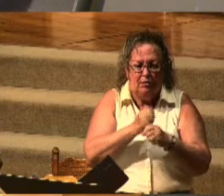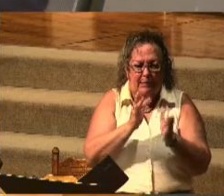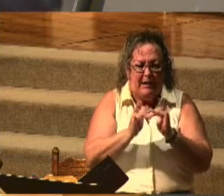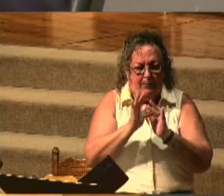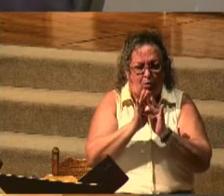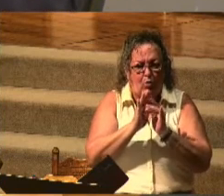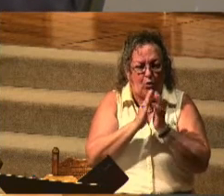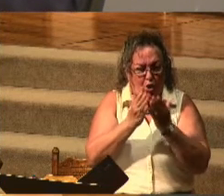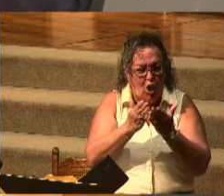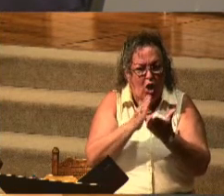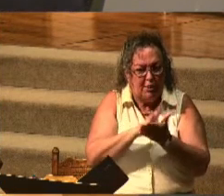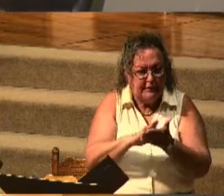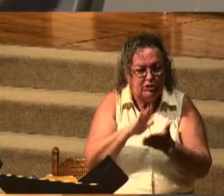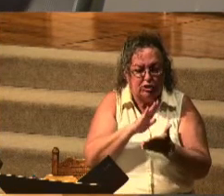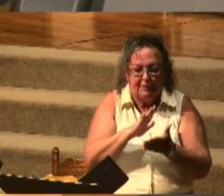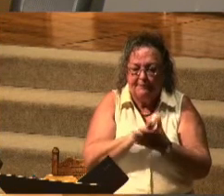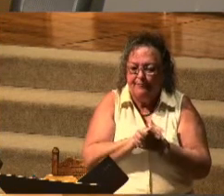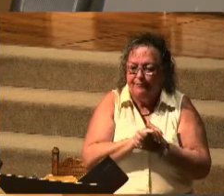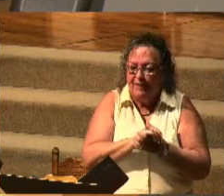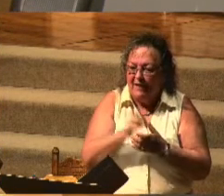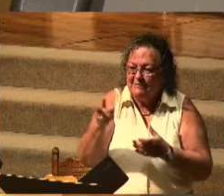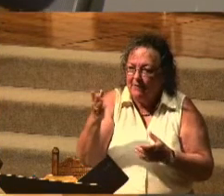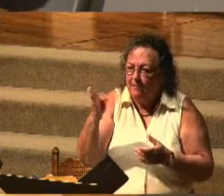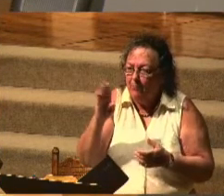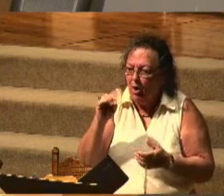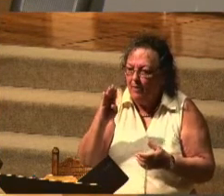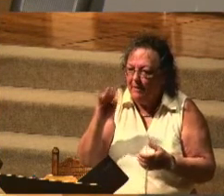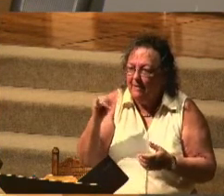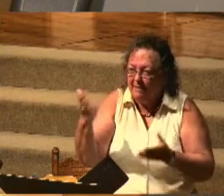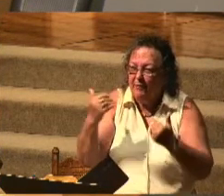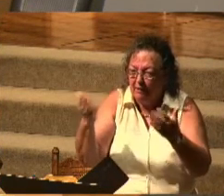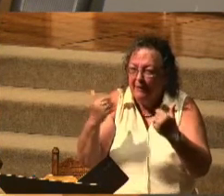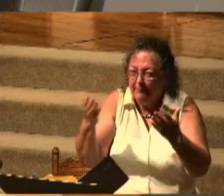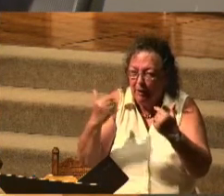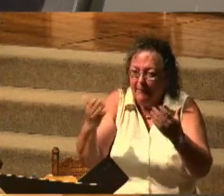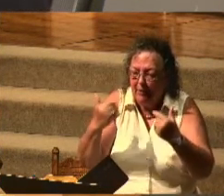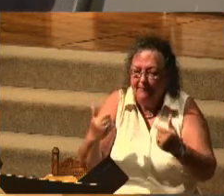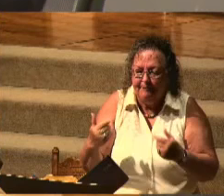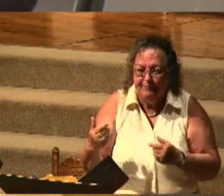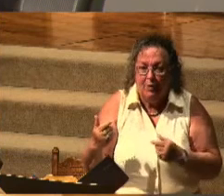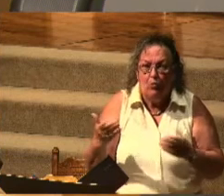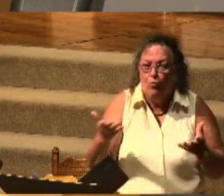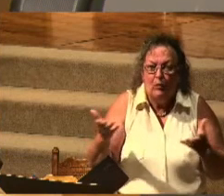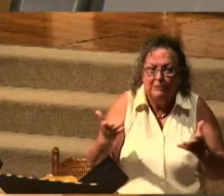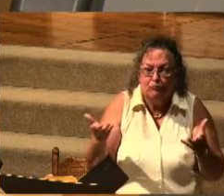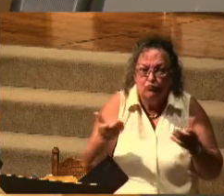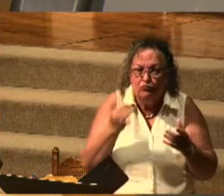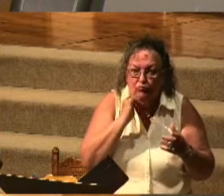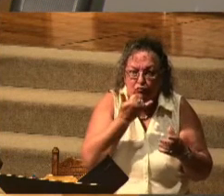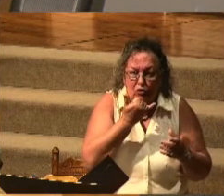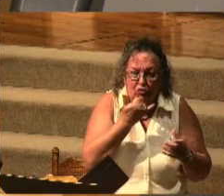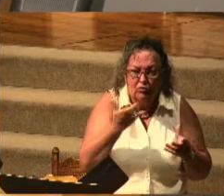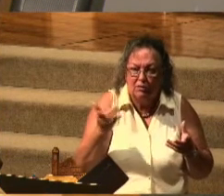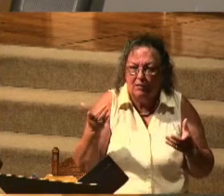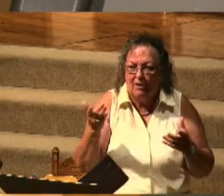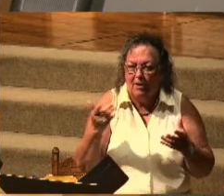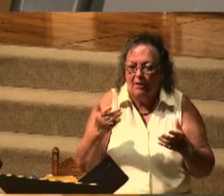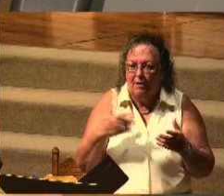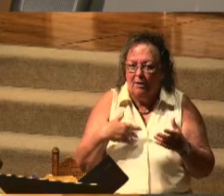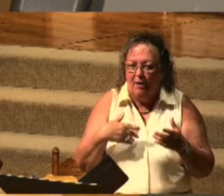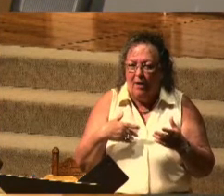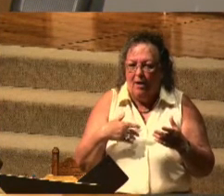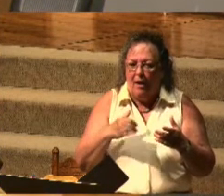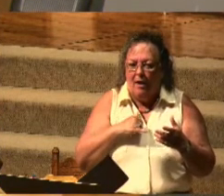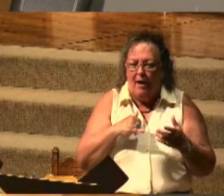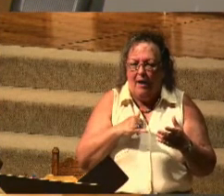think. I ran over there and I said, "Bobby, come here. He said, "What's the matter?" I said,